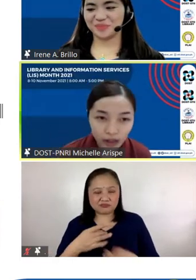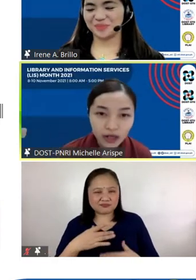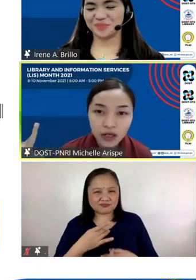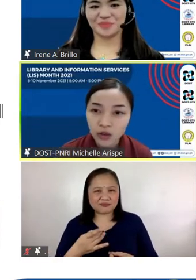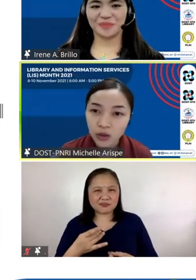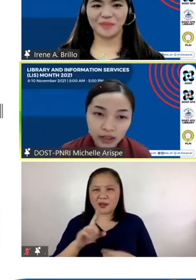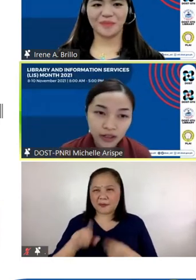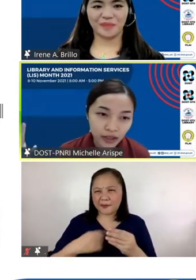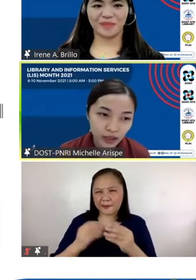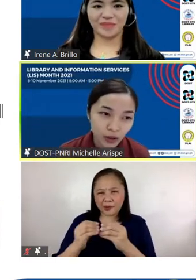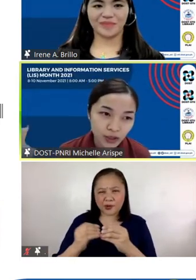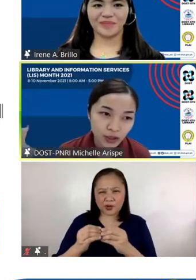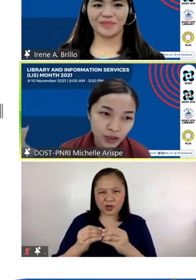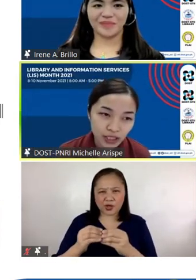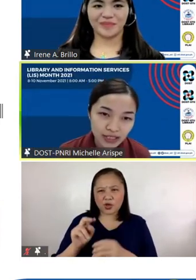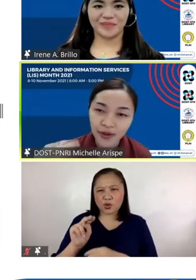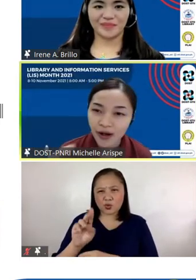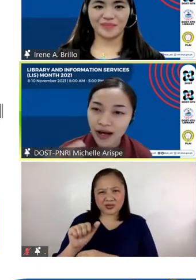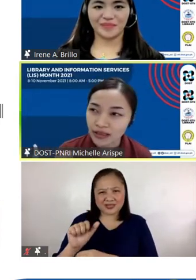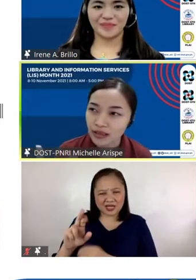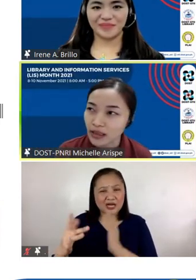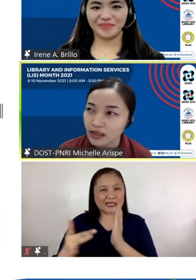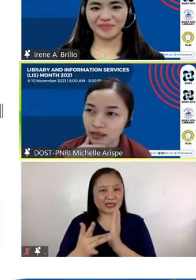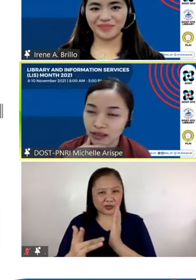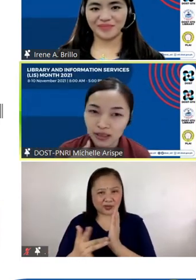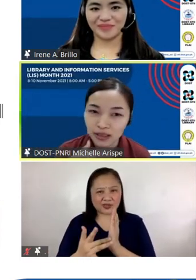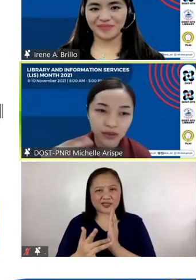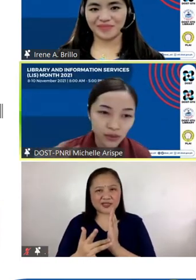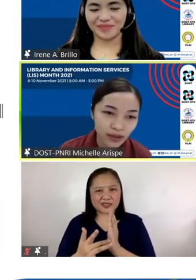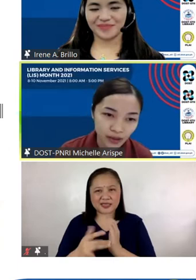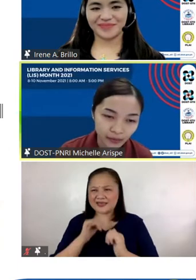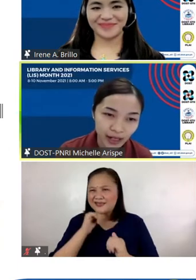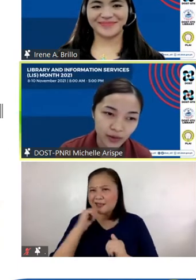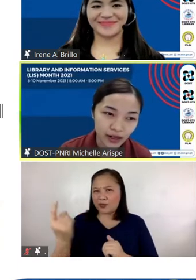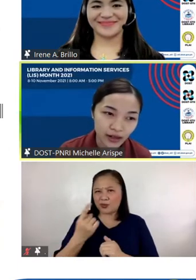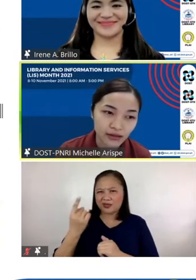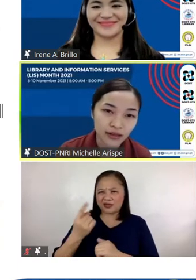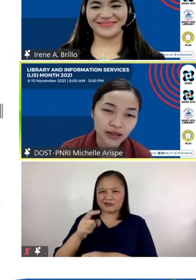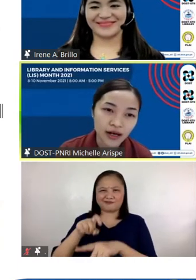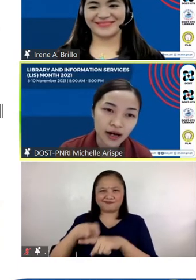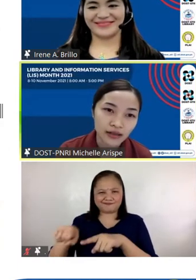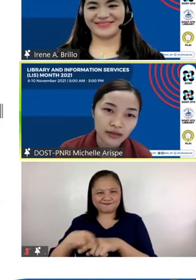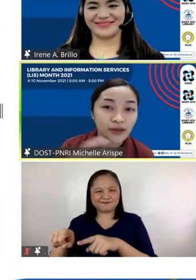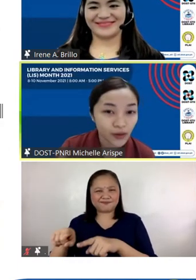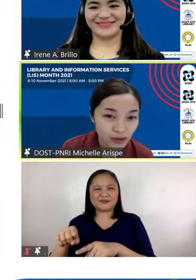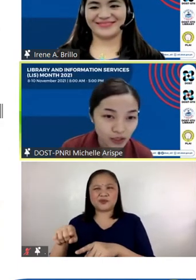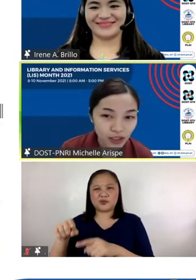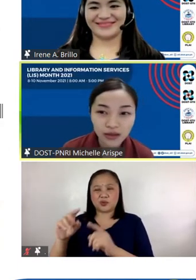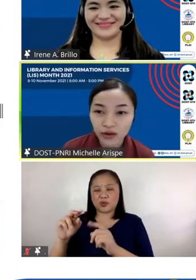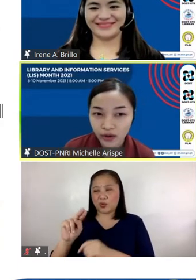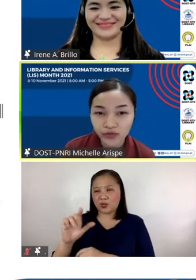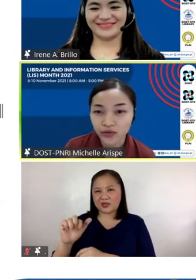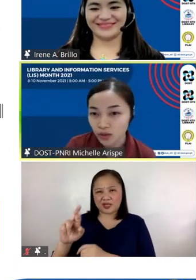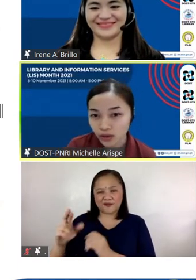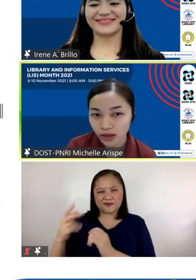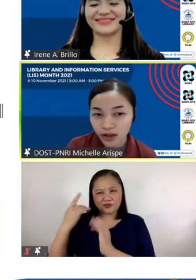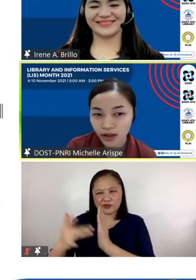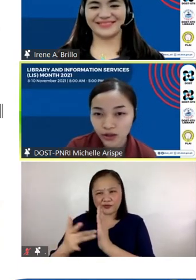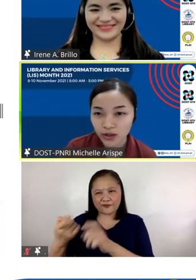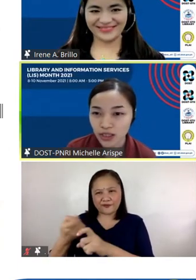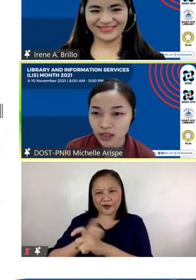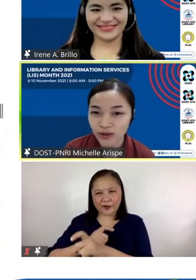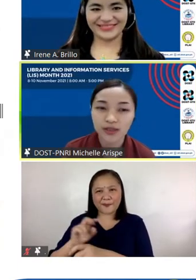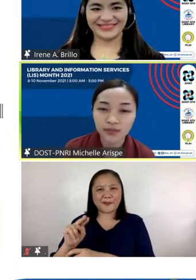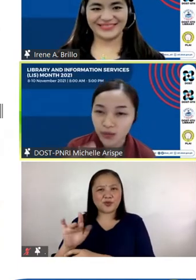on more nuclear technology, sabi ko nga kanina, hindi lang naman nuclear power ang technology derived from